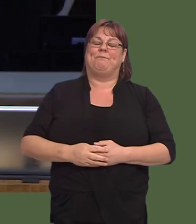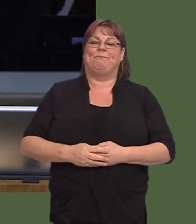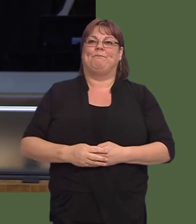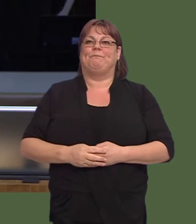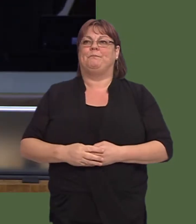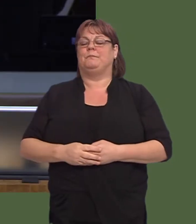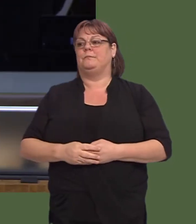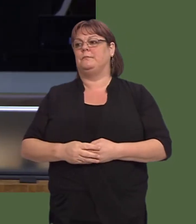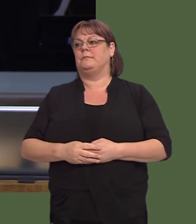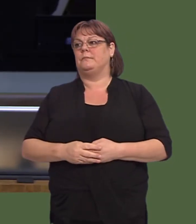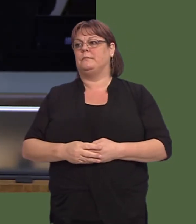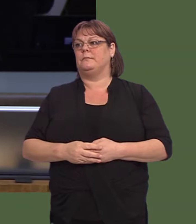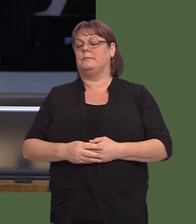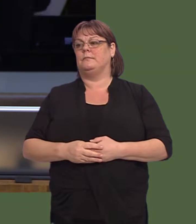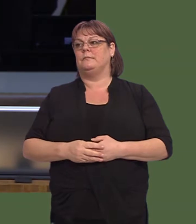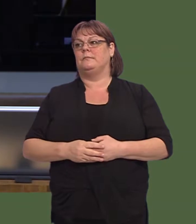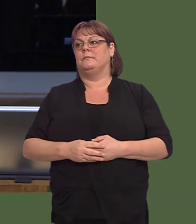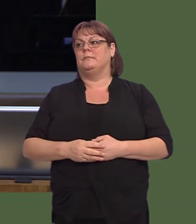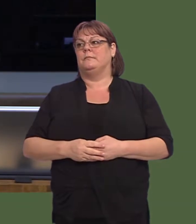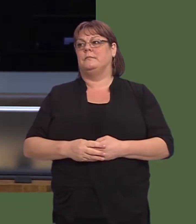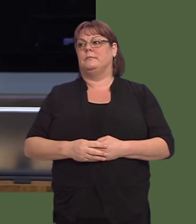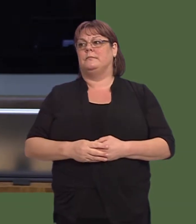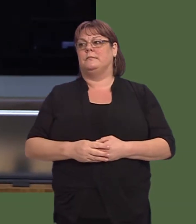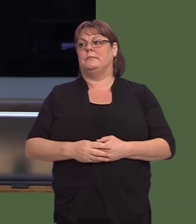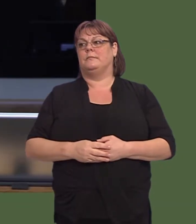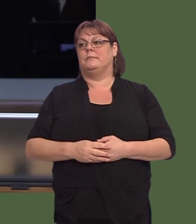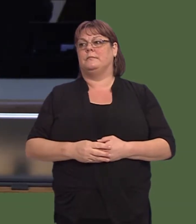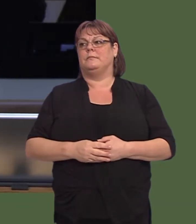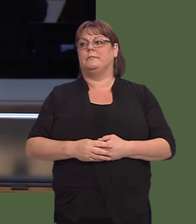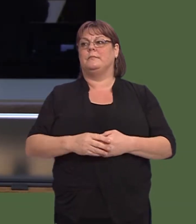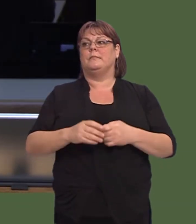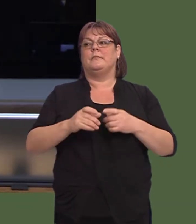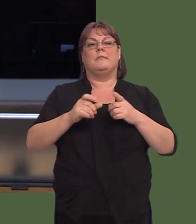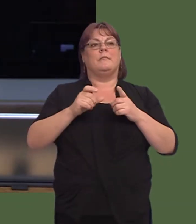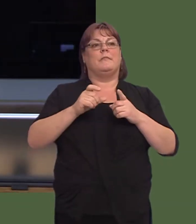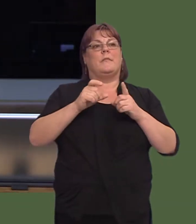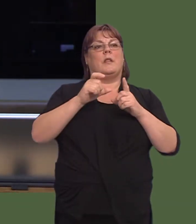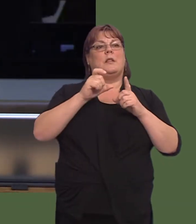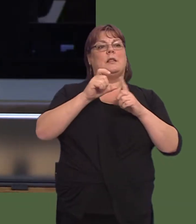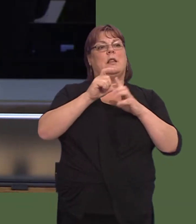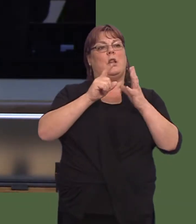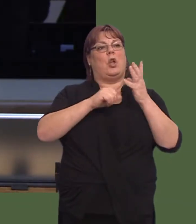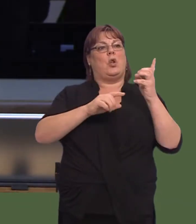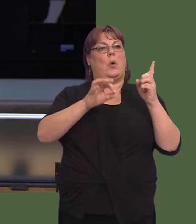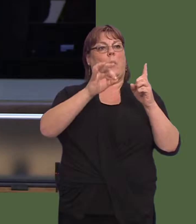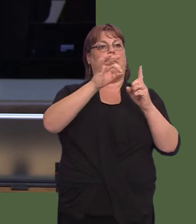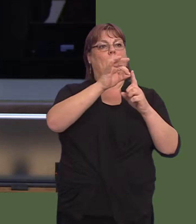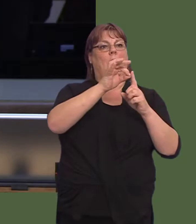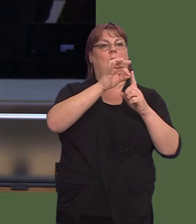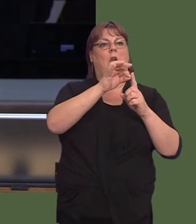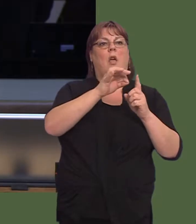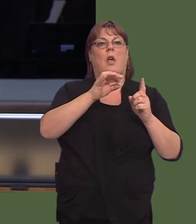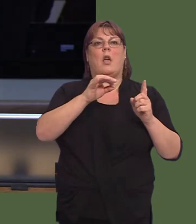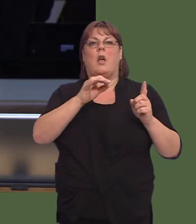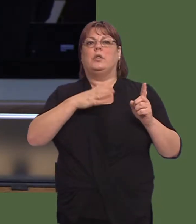It would be inconceivable for the DUP ever to countenance the kind of deal which we read about, whereby there would be a special